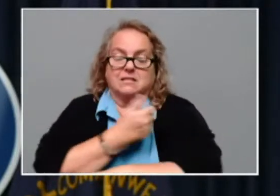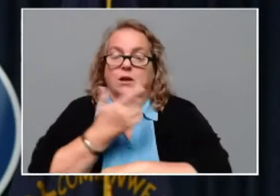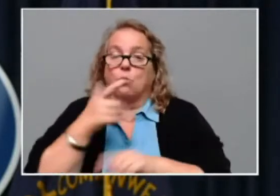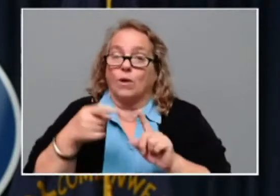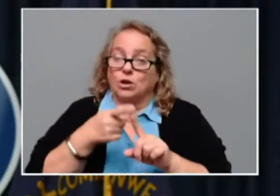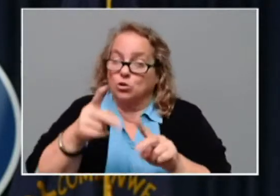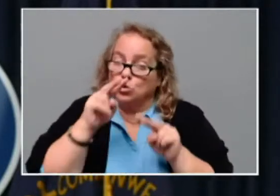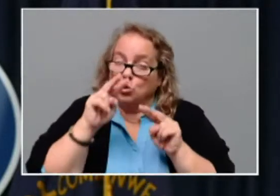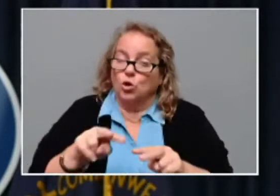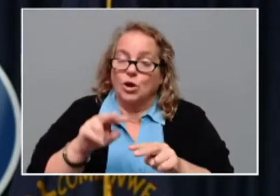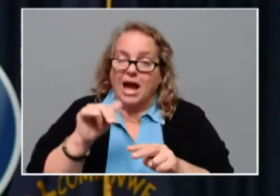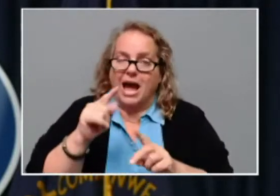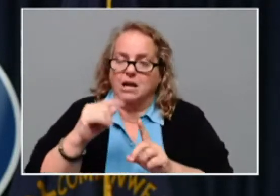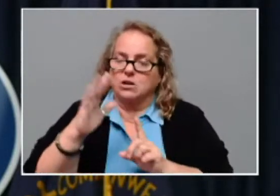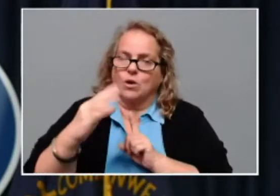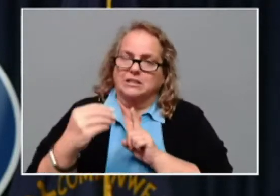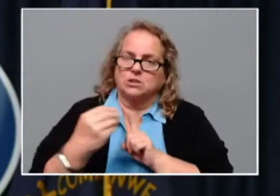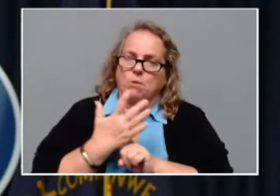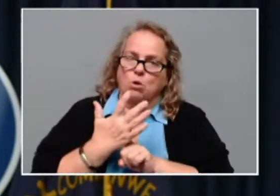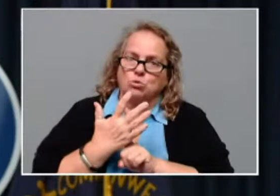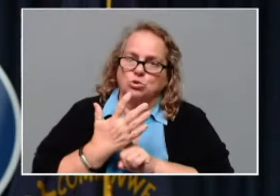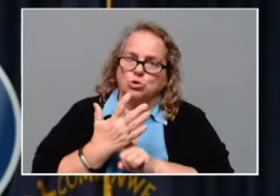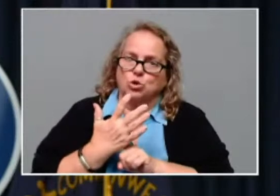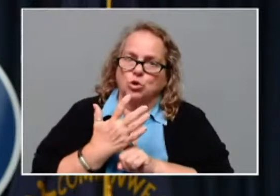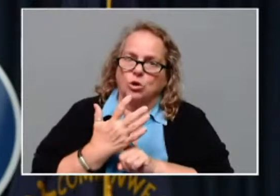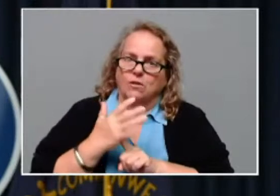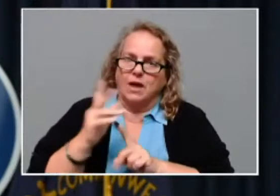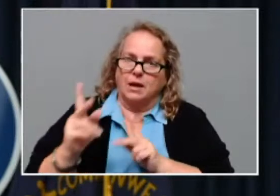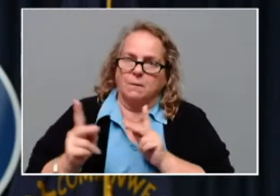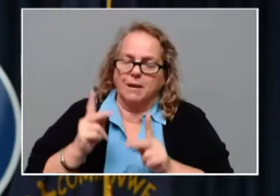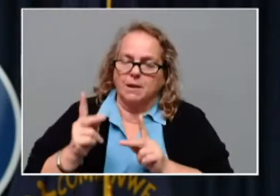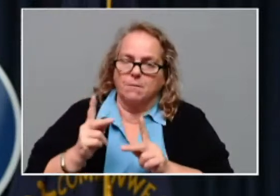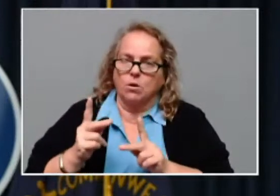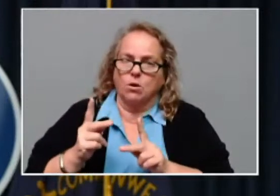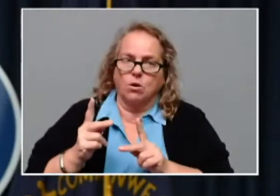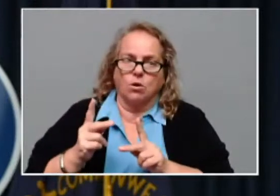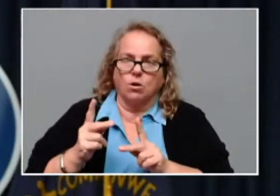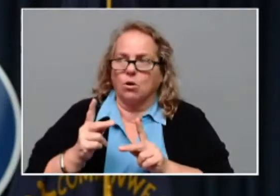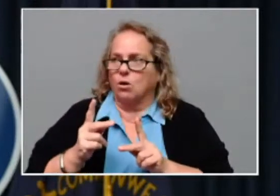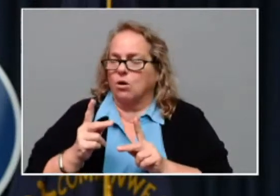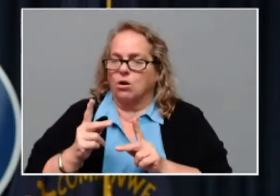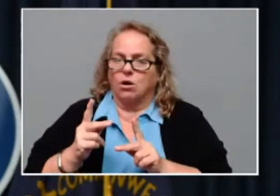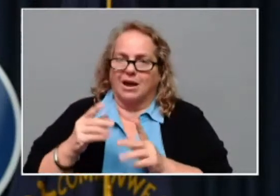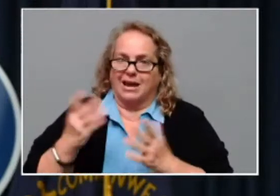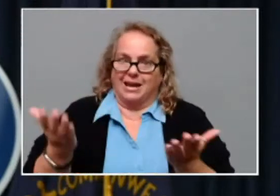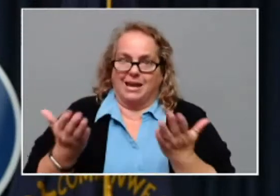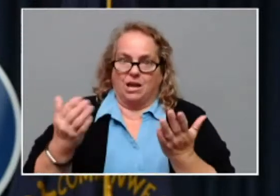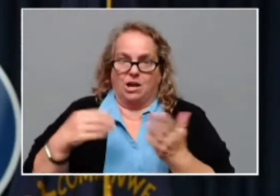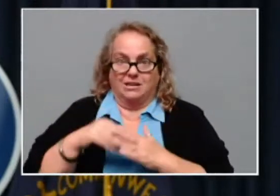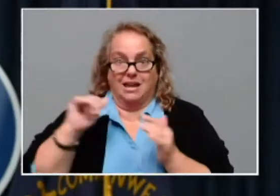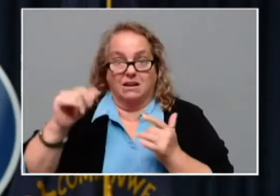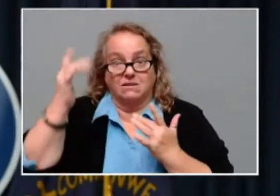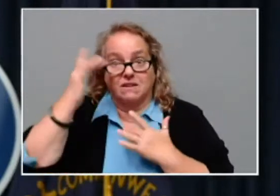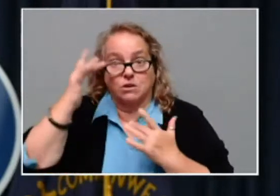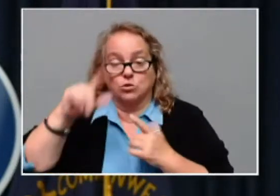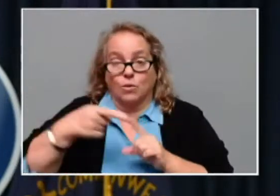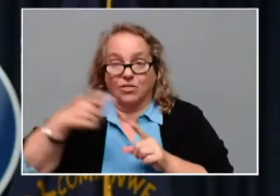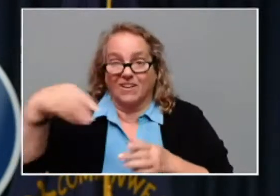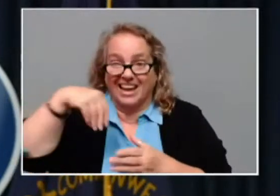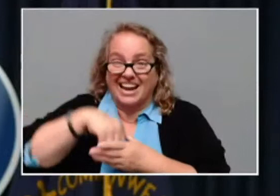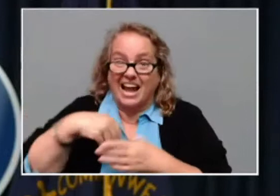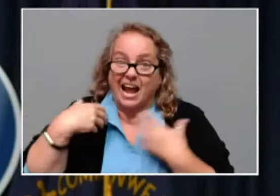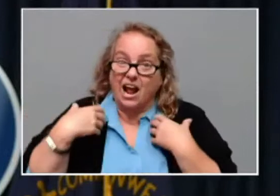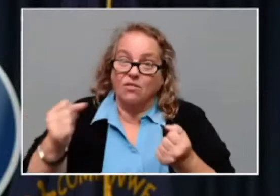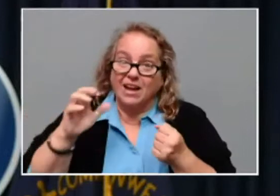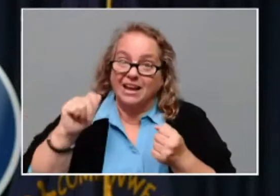exposure that people are in to this virus when they are in healthcare, you cannot keep